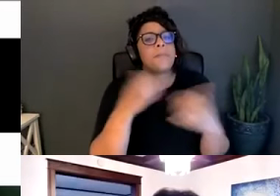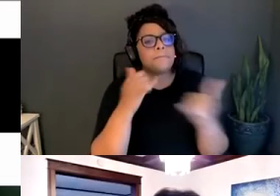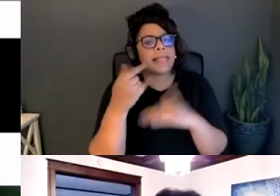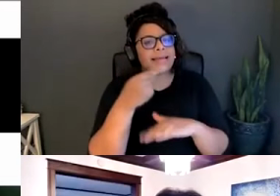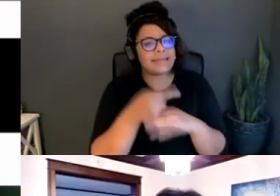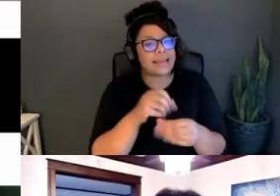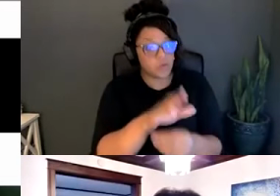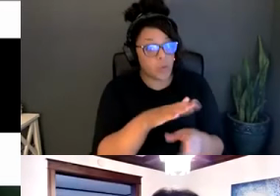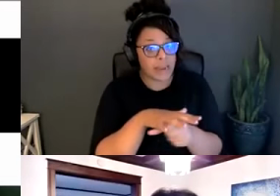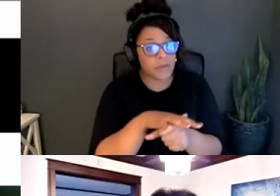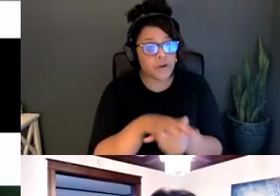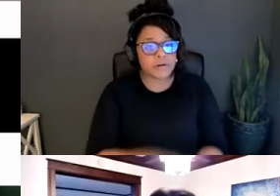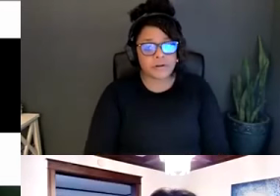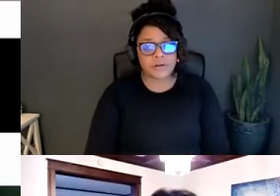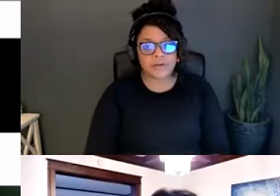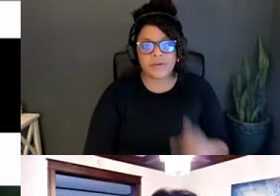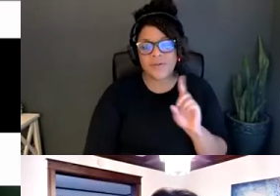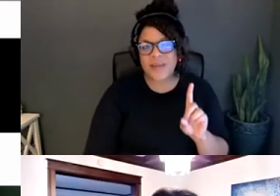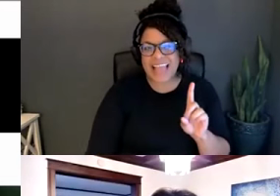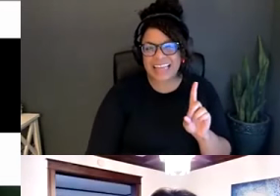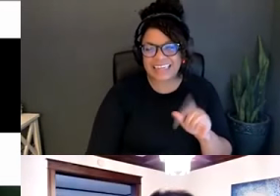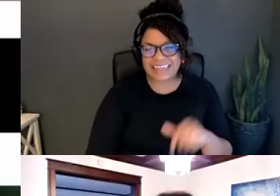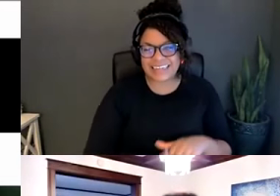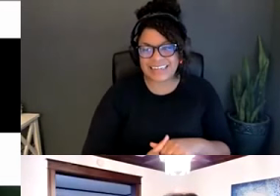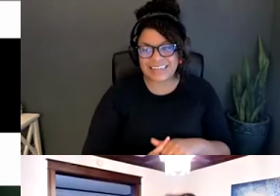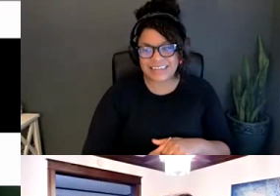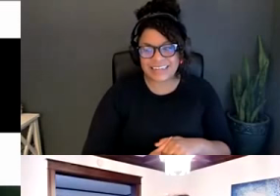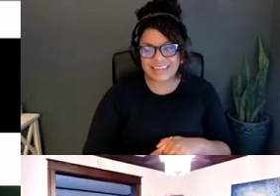your neighborhood. Can you give me one quick second?